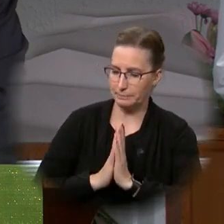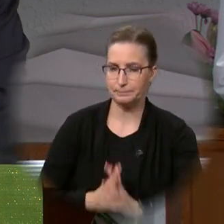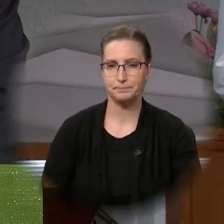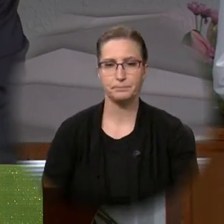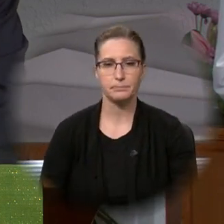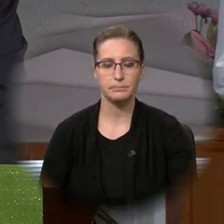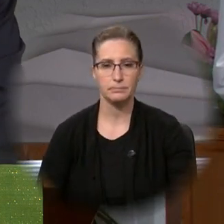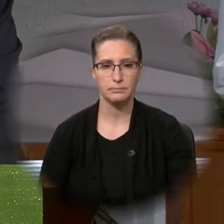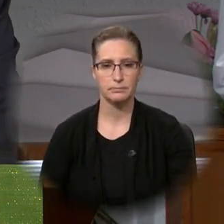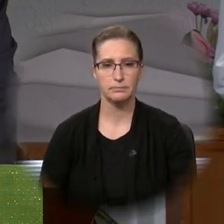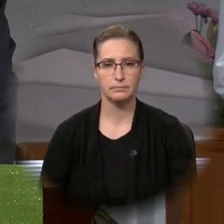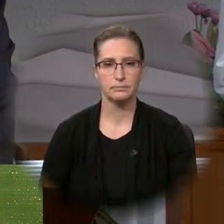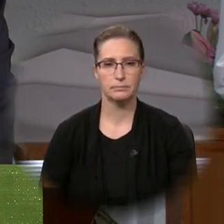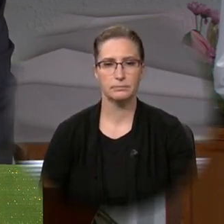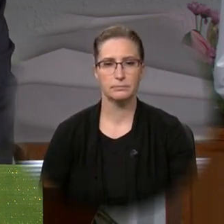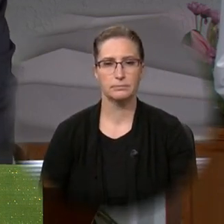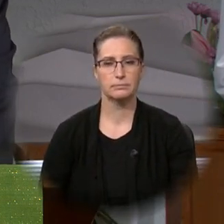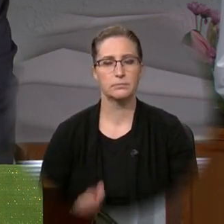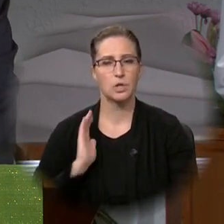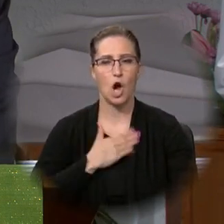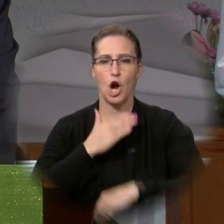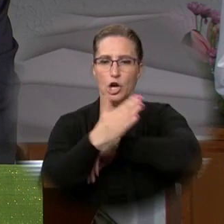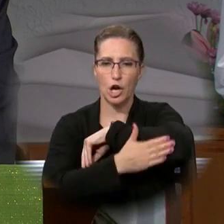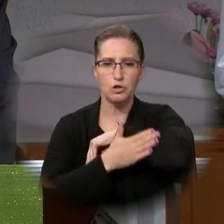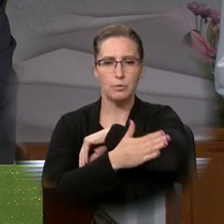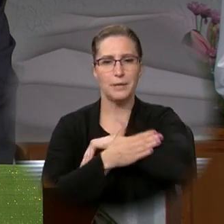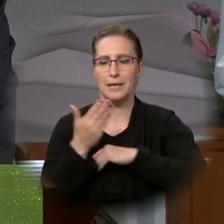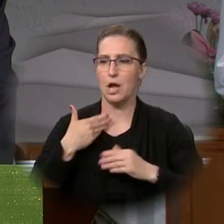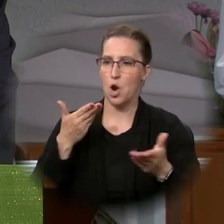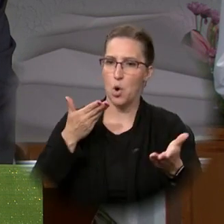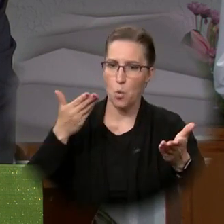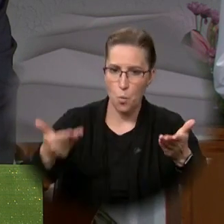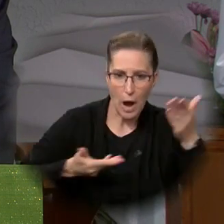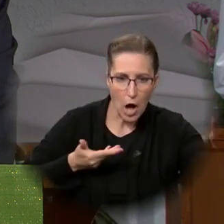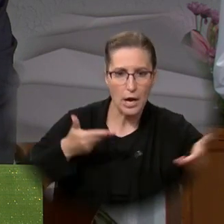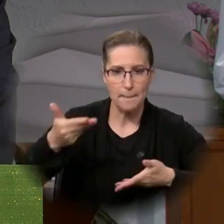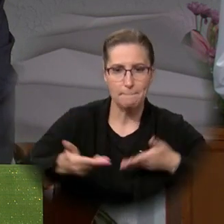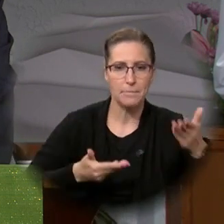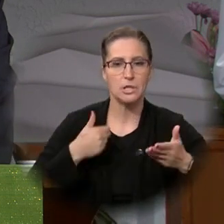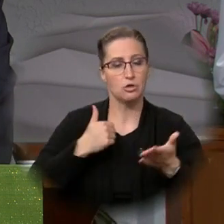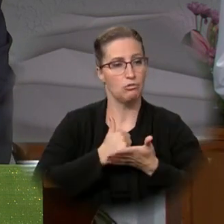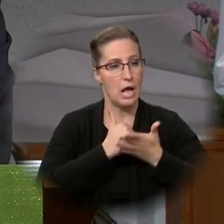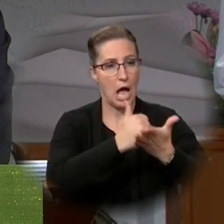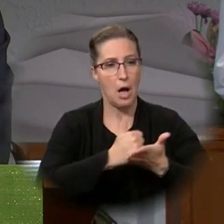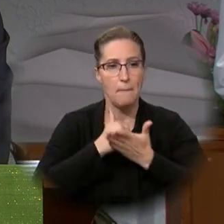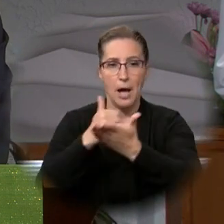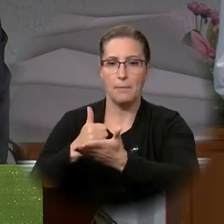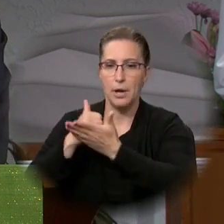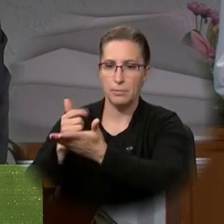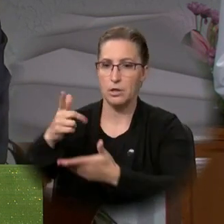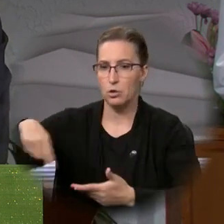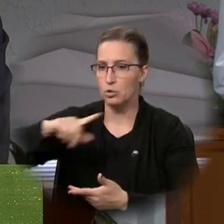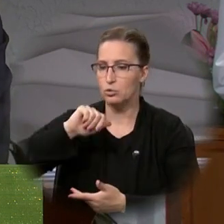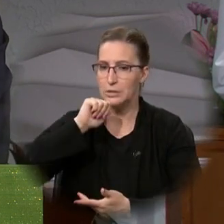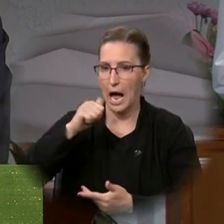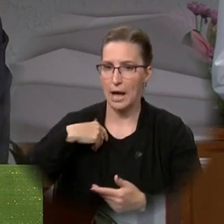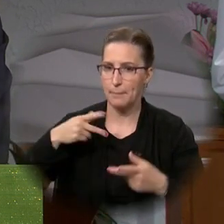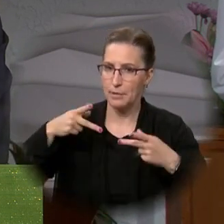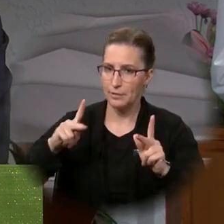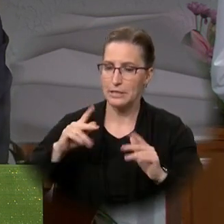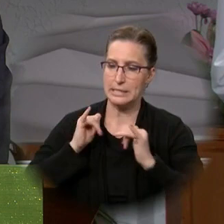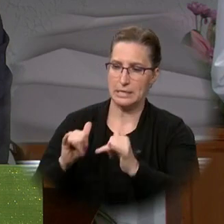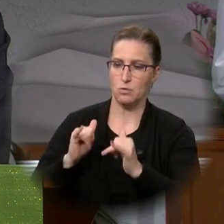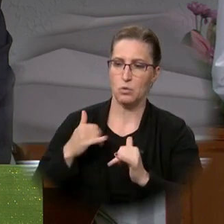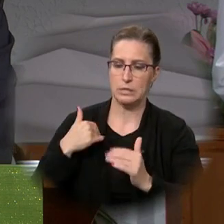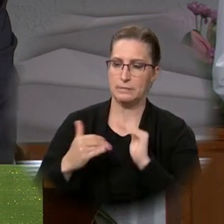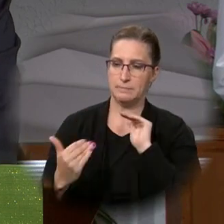prayer. That our country be a hospitable place striving to offer a hand of welcome to the underprivileged, we pray